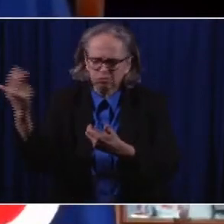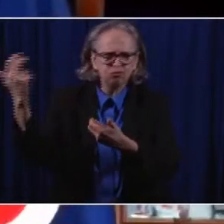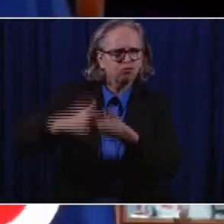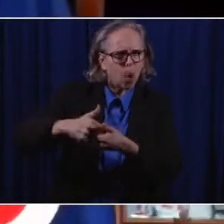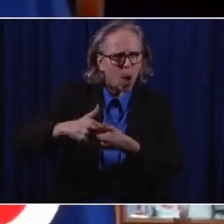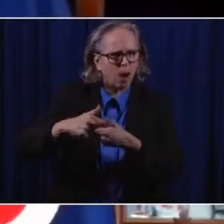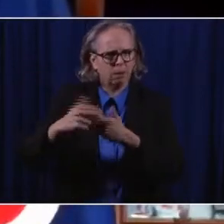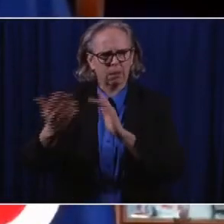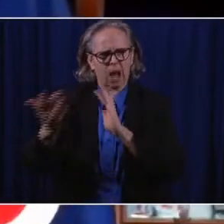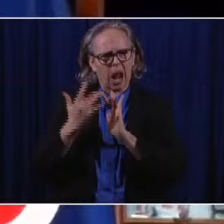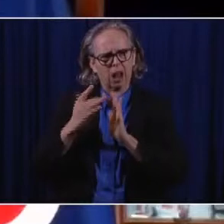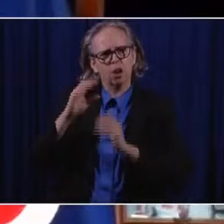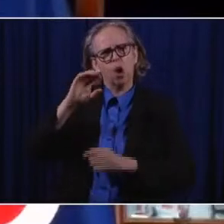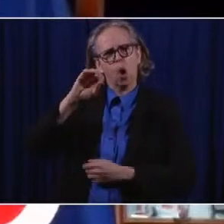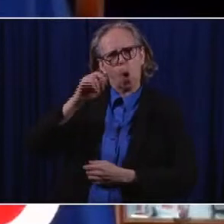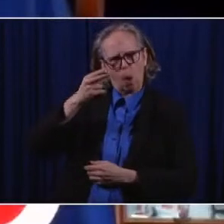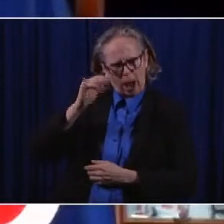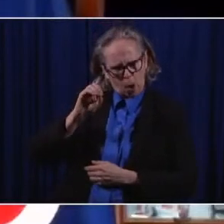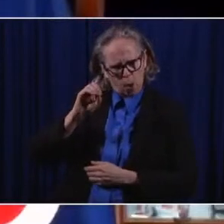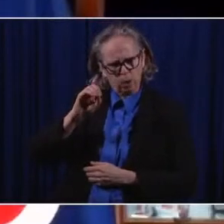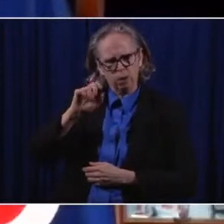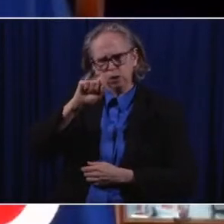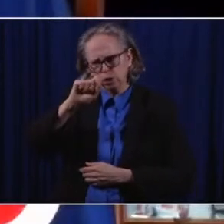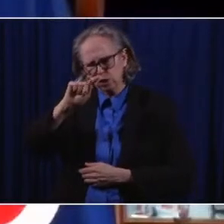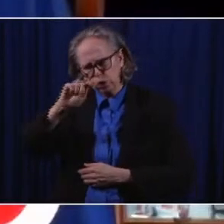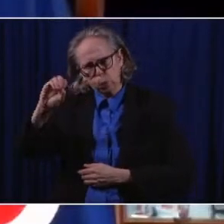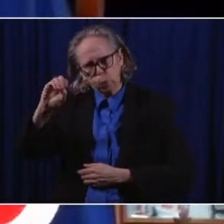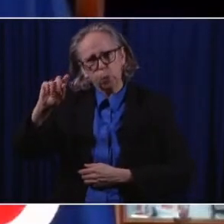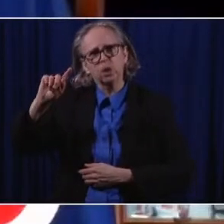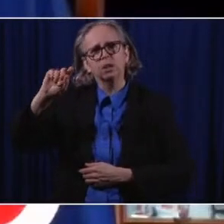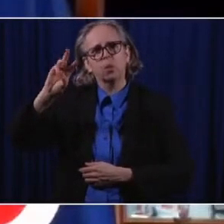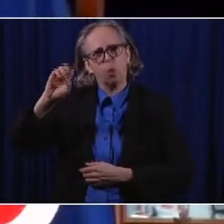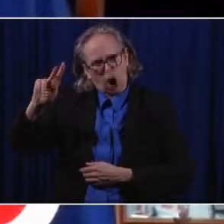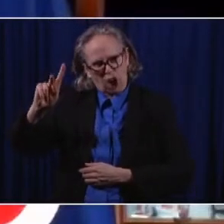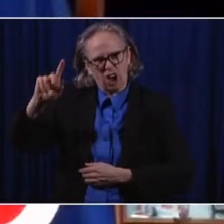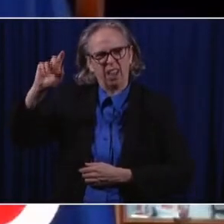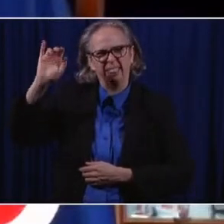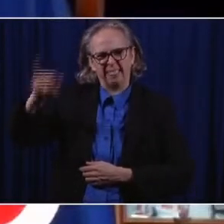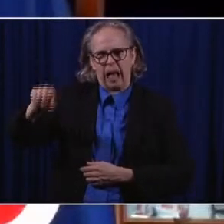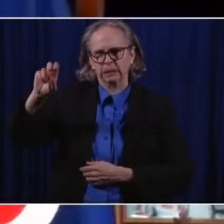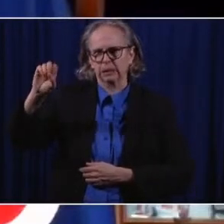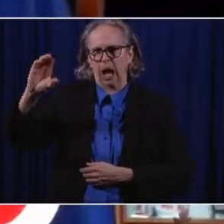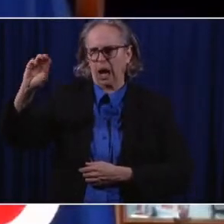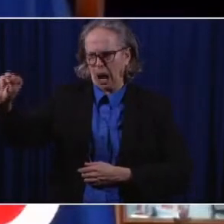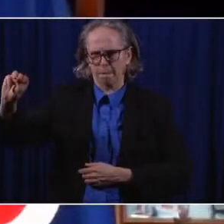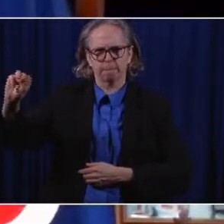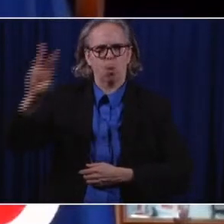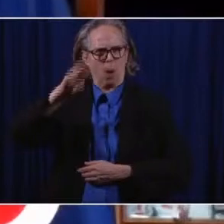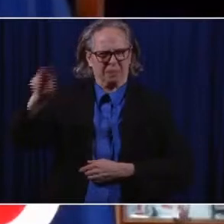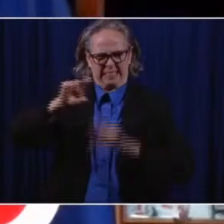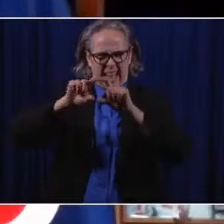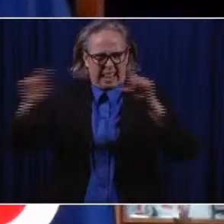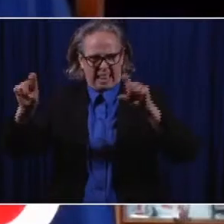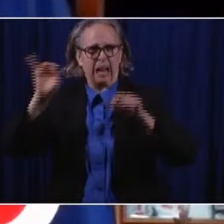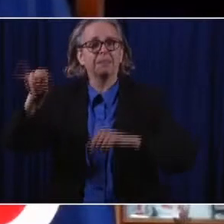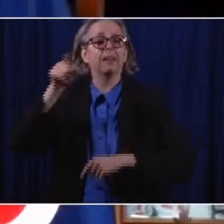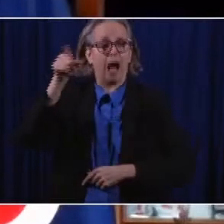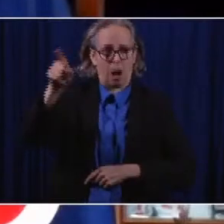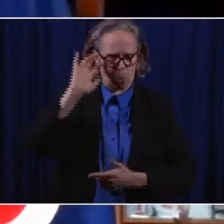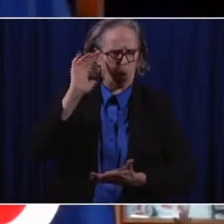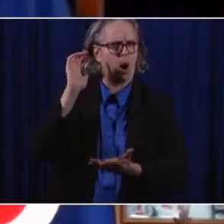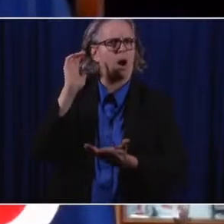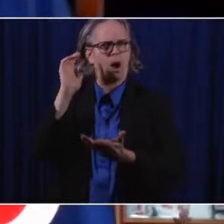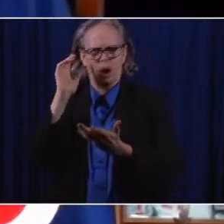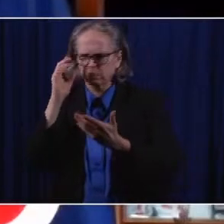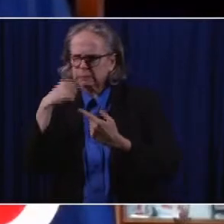ohio2work.com. That's OHIOTO work.com to connect with the program, with the